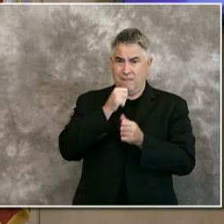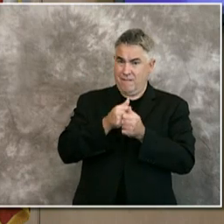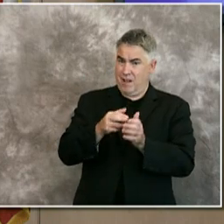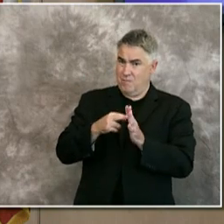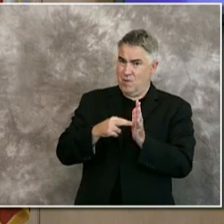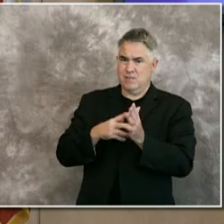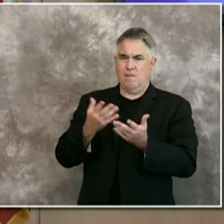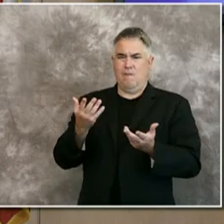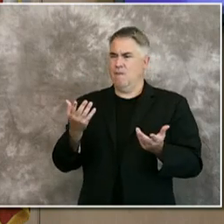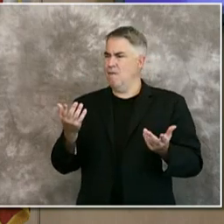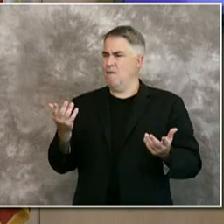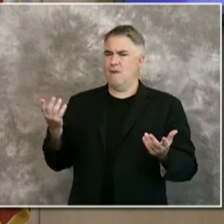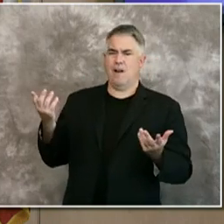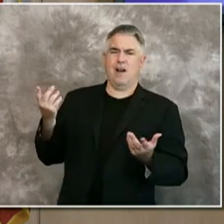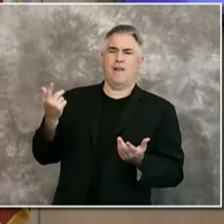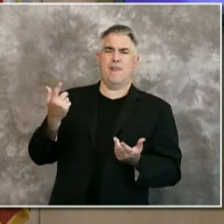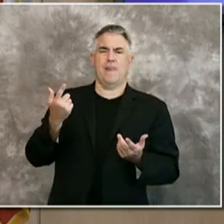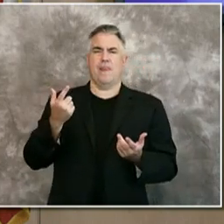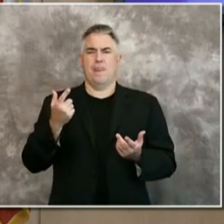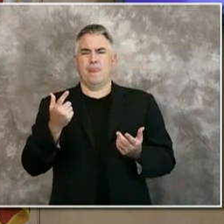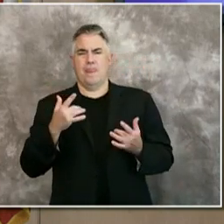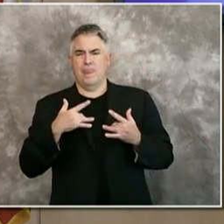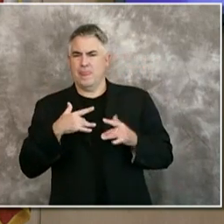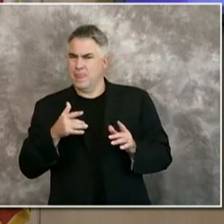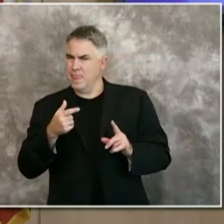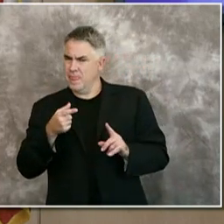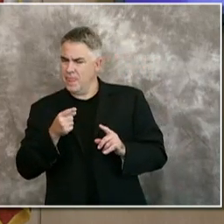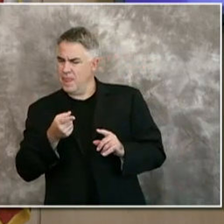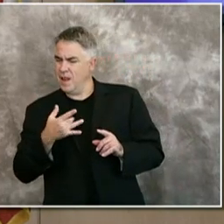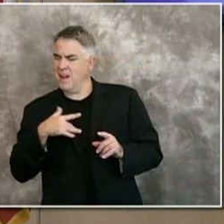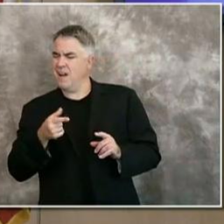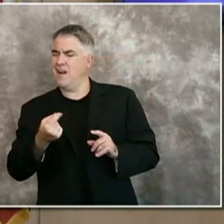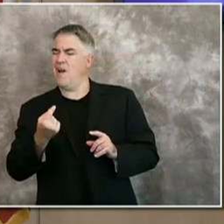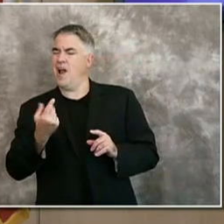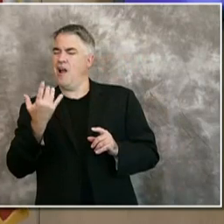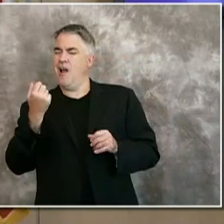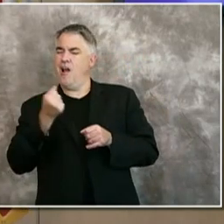Any trends you guys are noticing that got us to this point? Okay, Dr. Wooten's here.